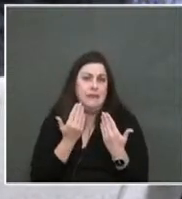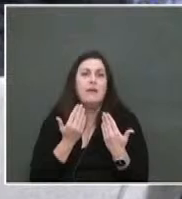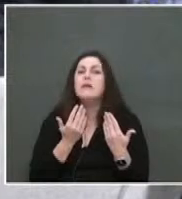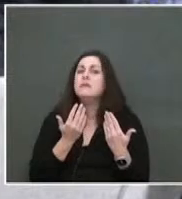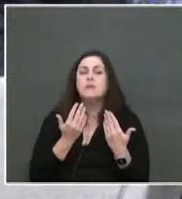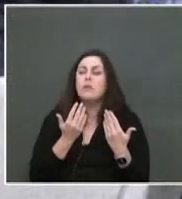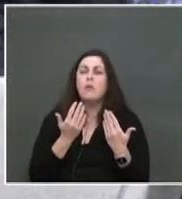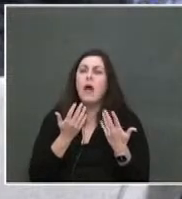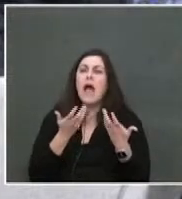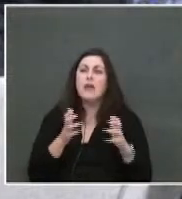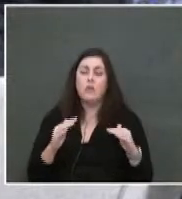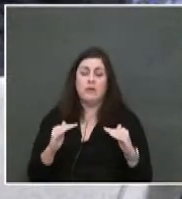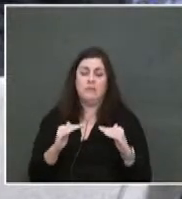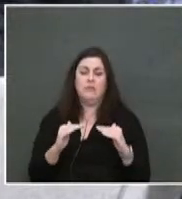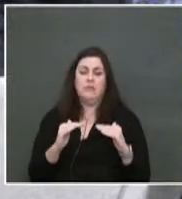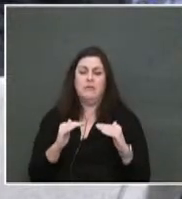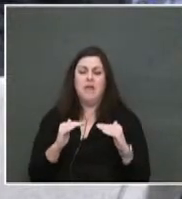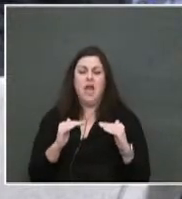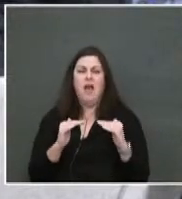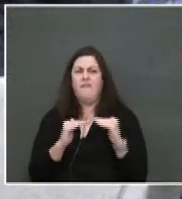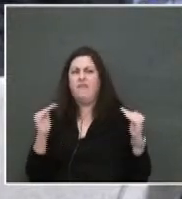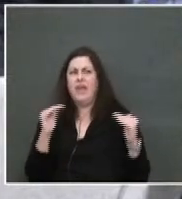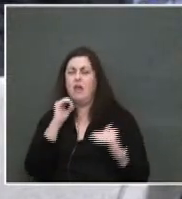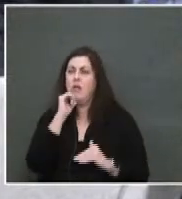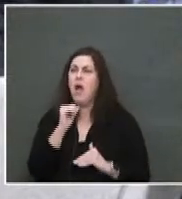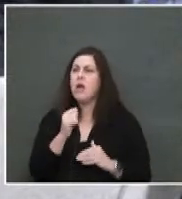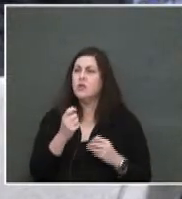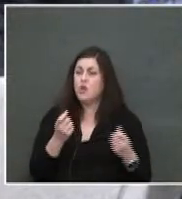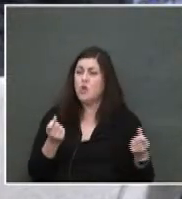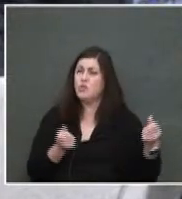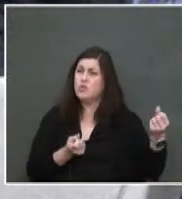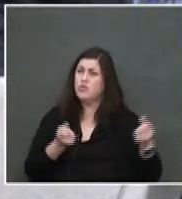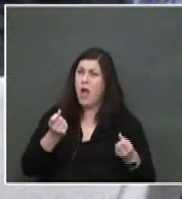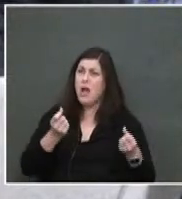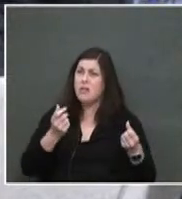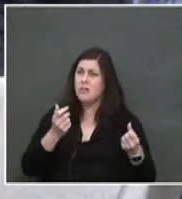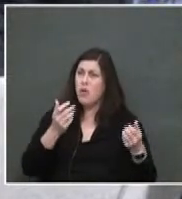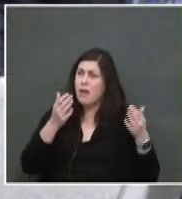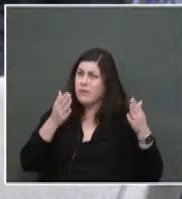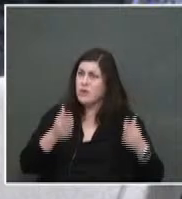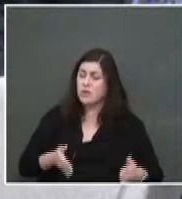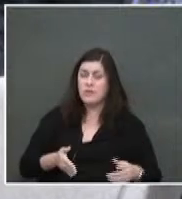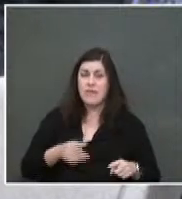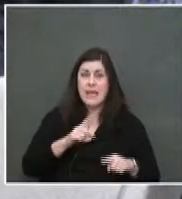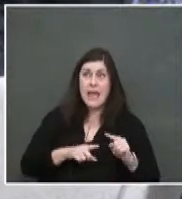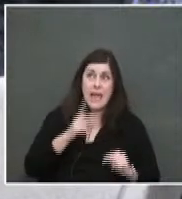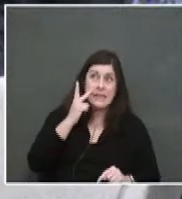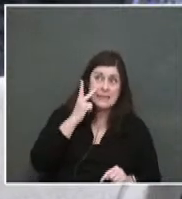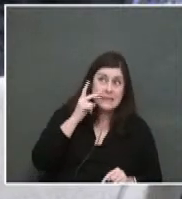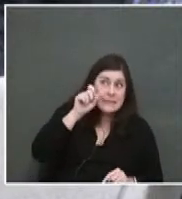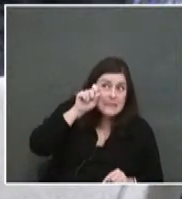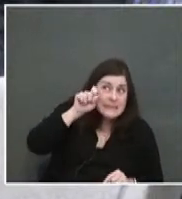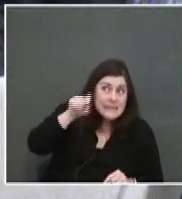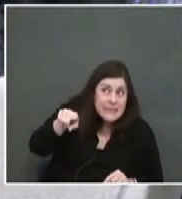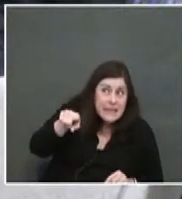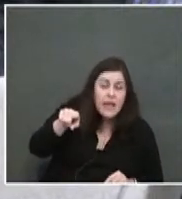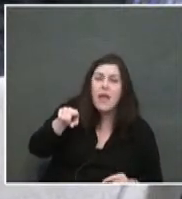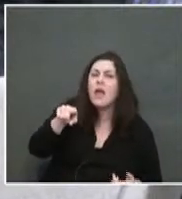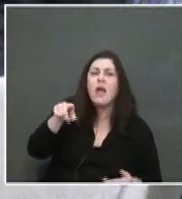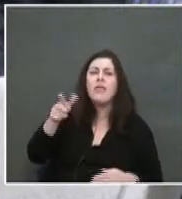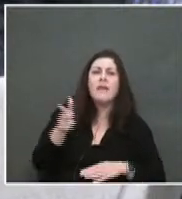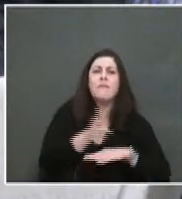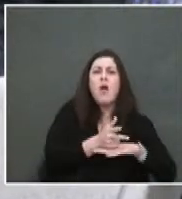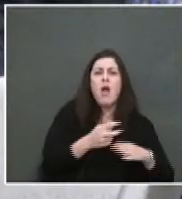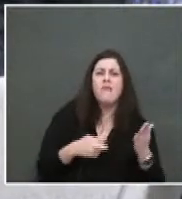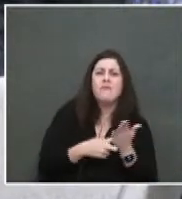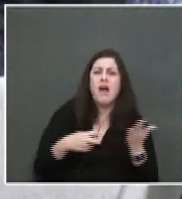is to be unfair to the truck drivers who are, if they can't see the signs, then that doesn't really help